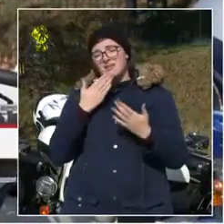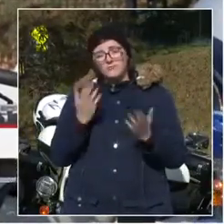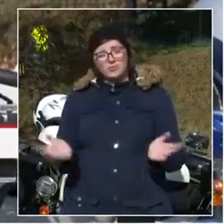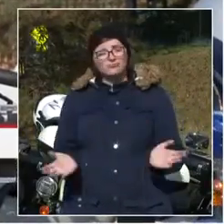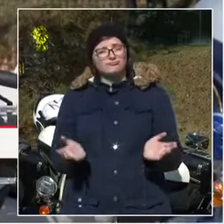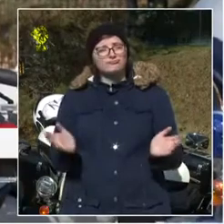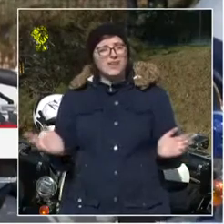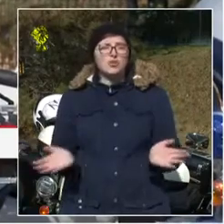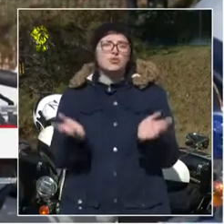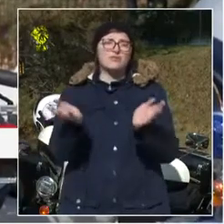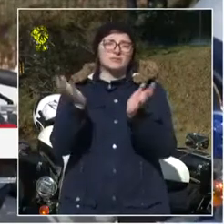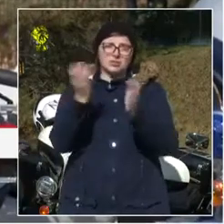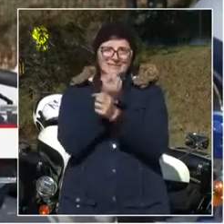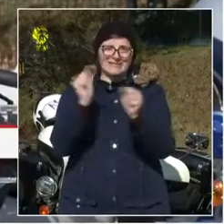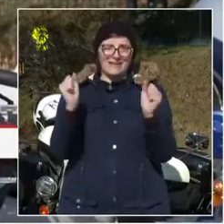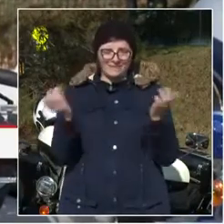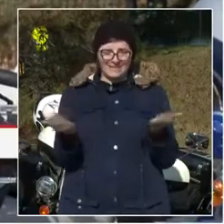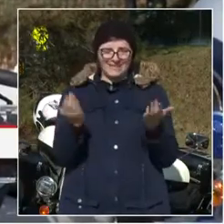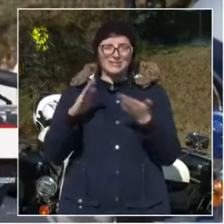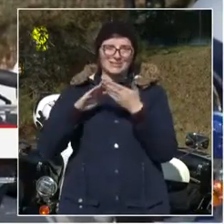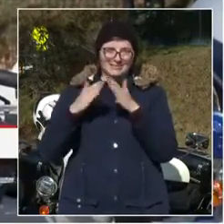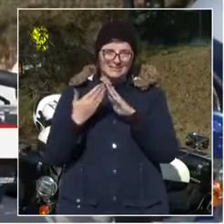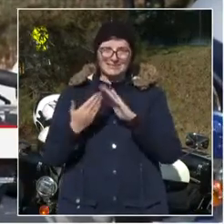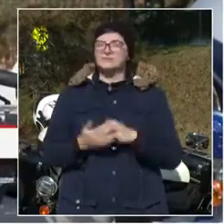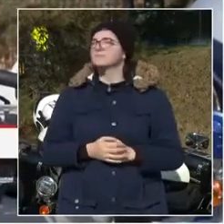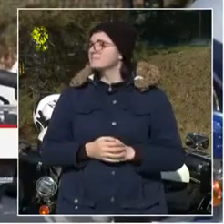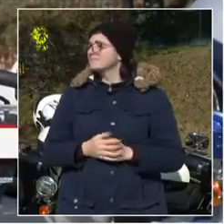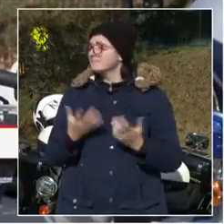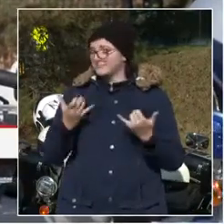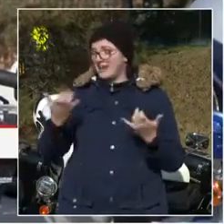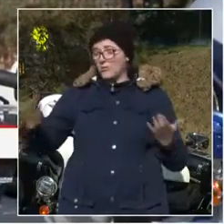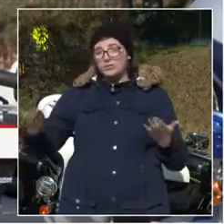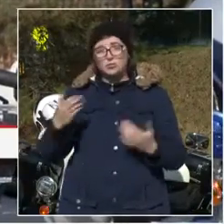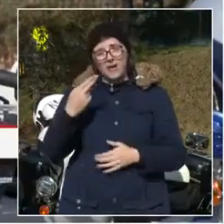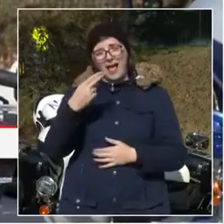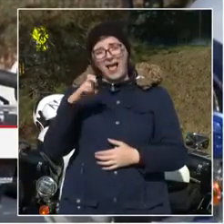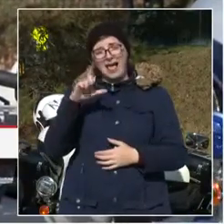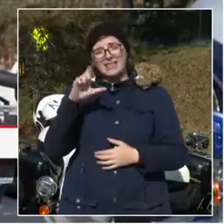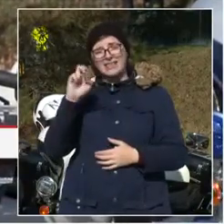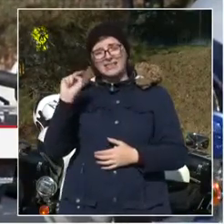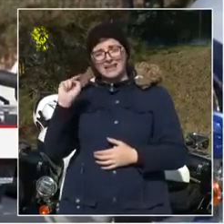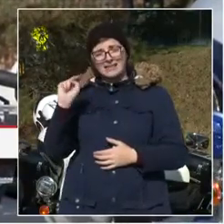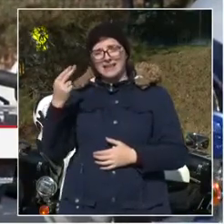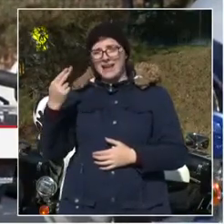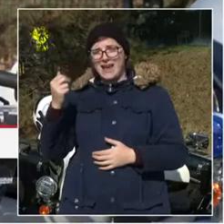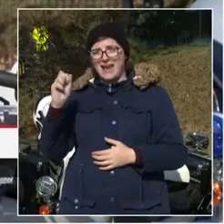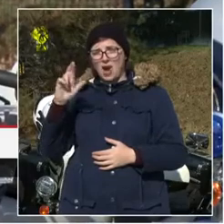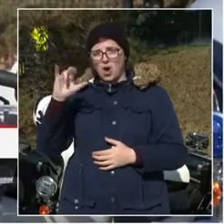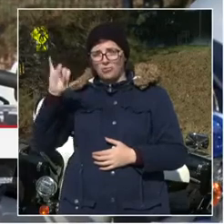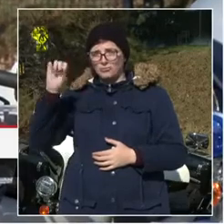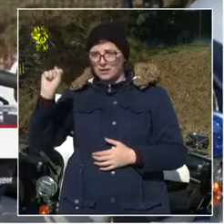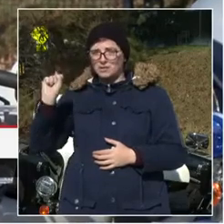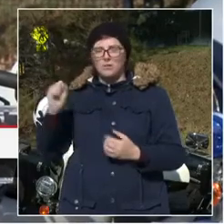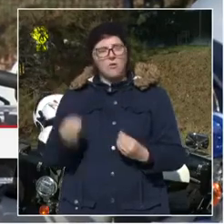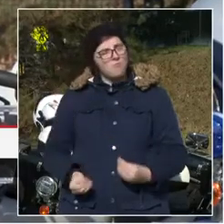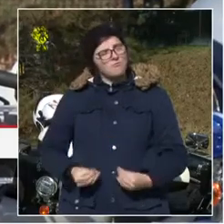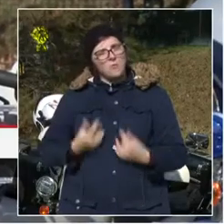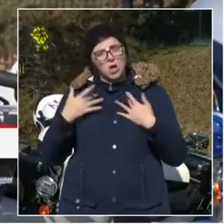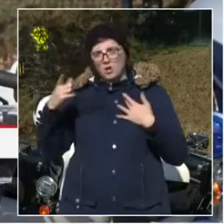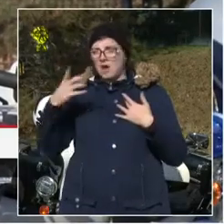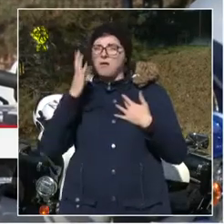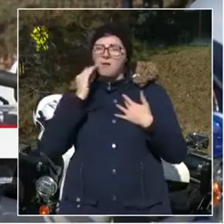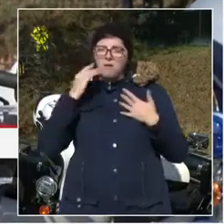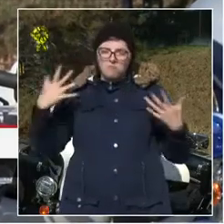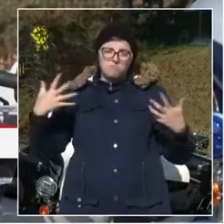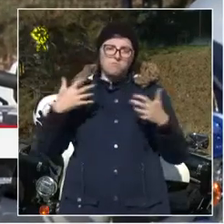area. Now I'd like to introduce Helen Harris, who is an inspirational crash survivor, who understands all